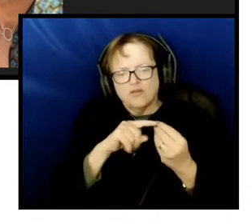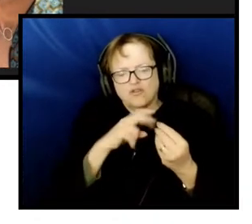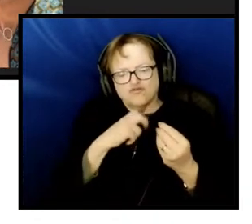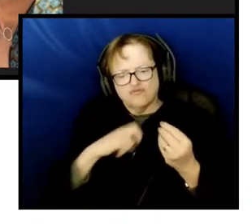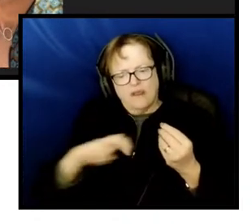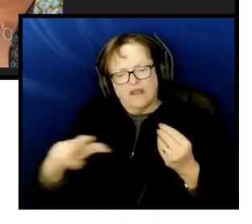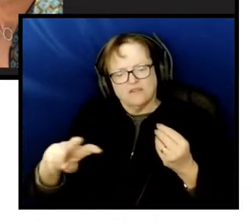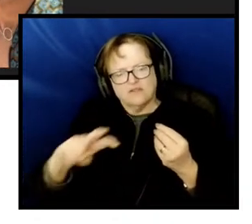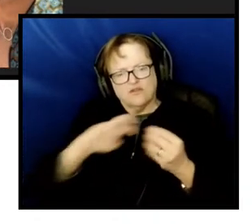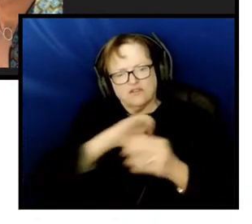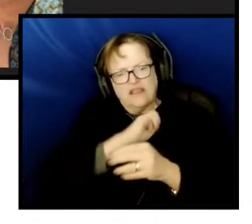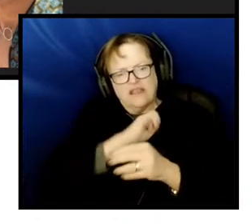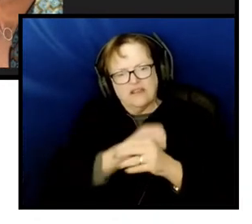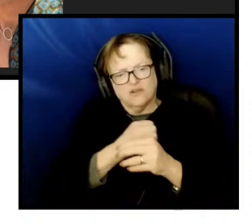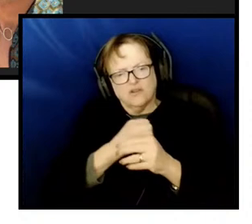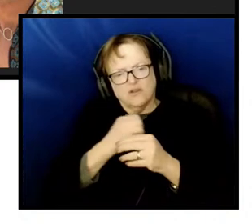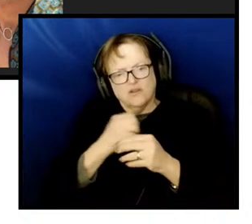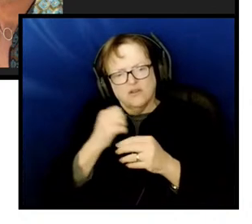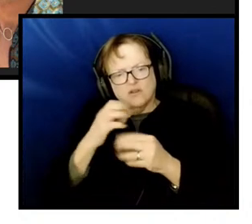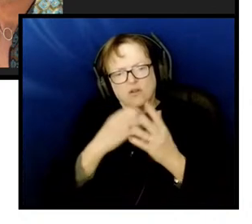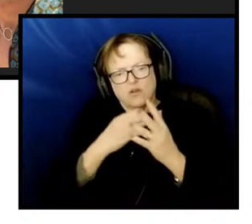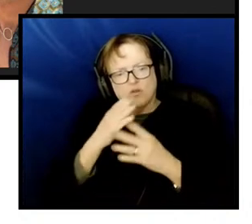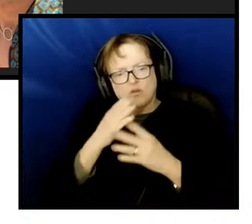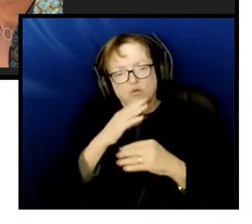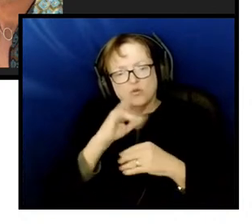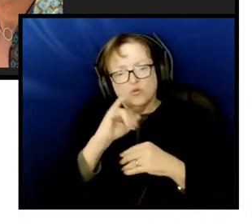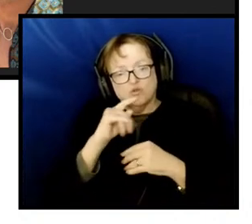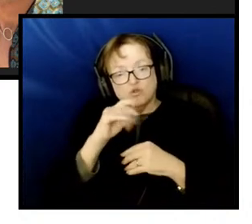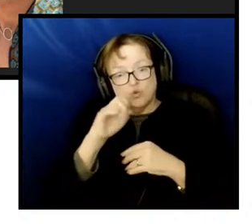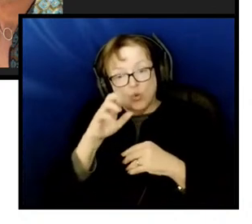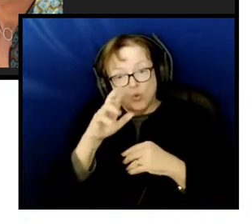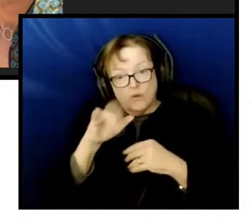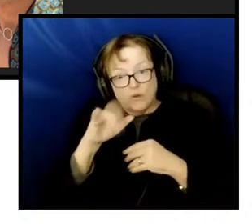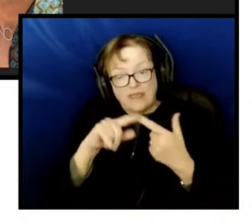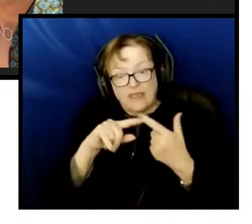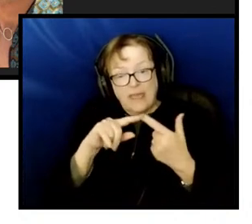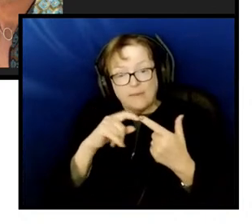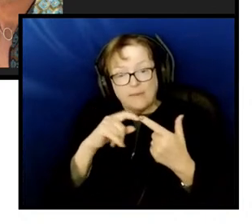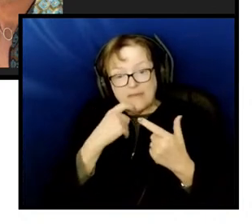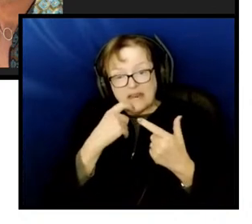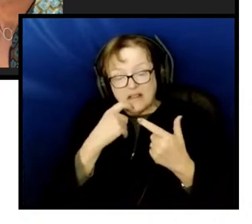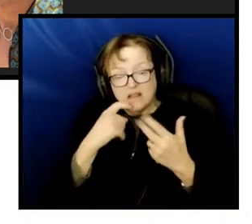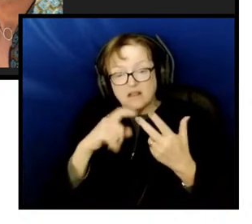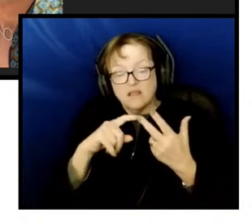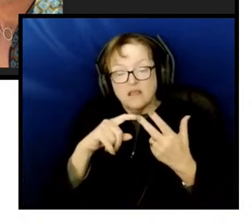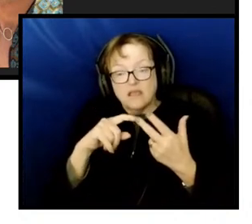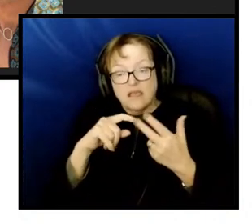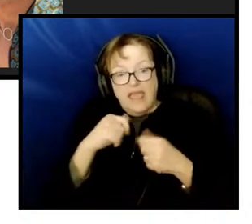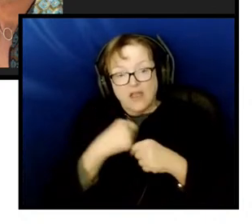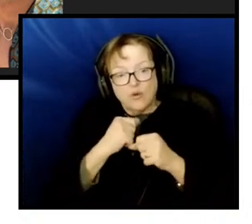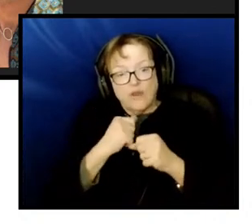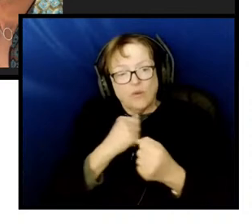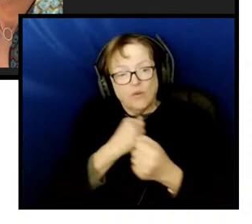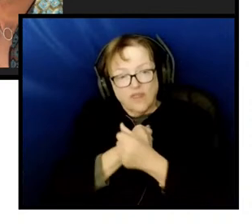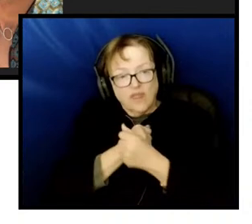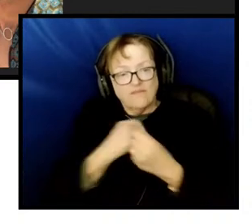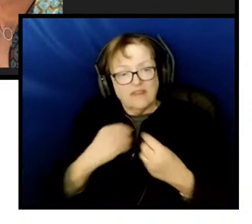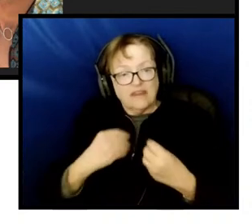energy through jewelry and through metal. And always creating with love and